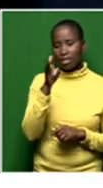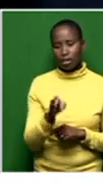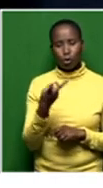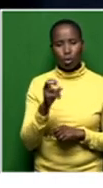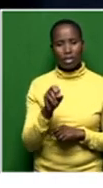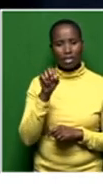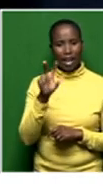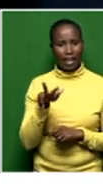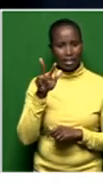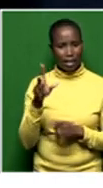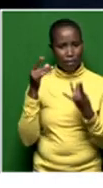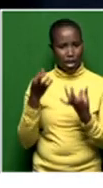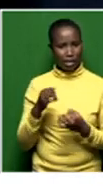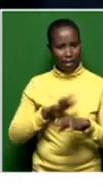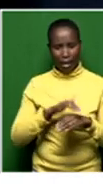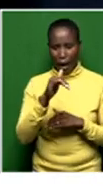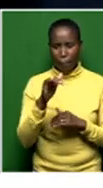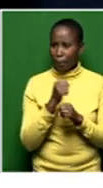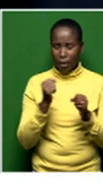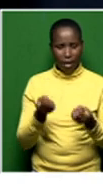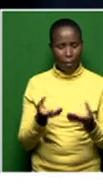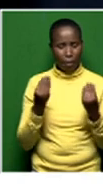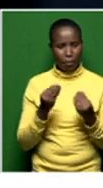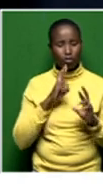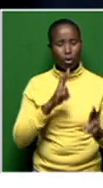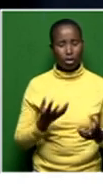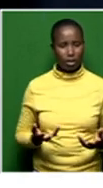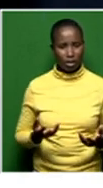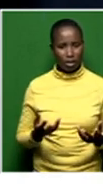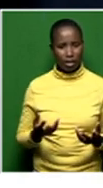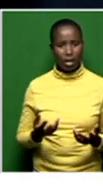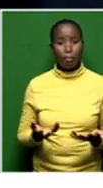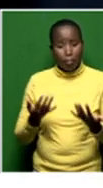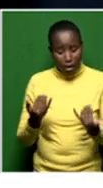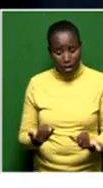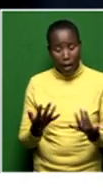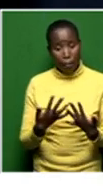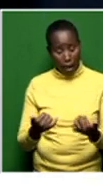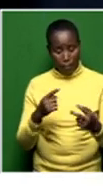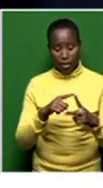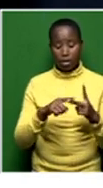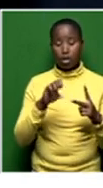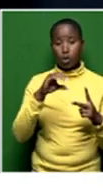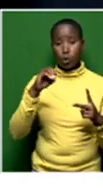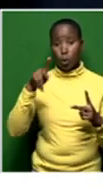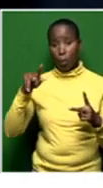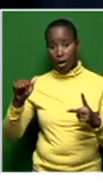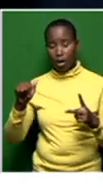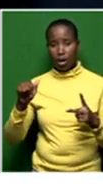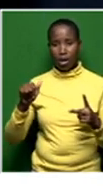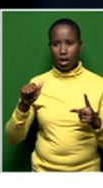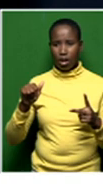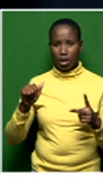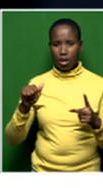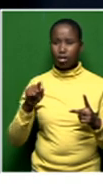2017-2018 financial period? And we believe that on this front, Parliament and SCOPA in particular has actually been